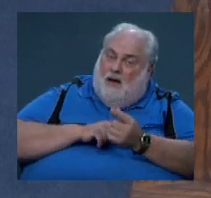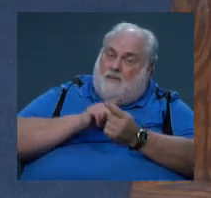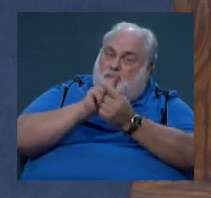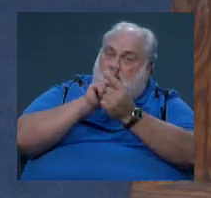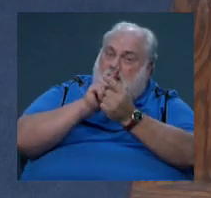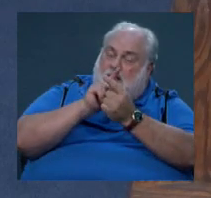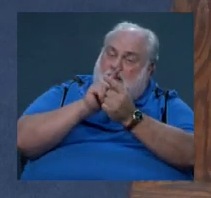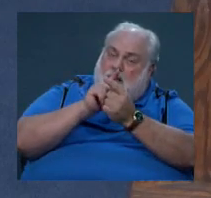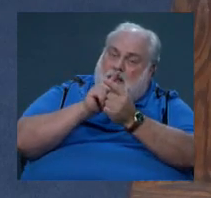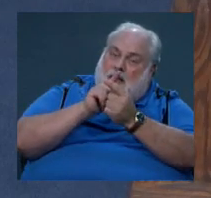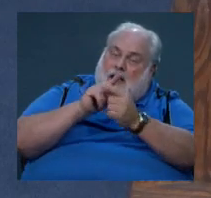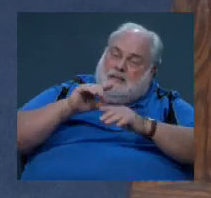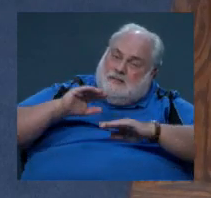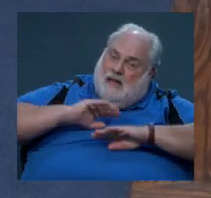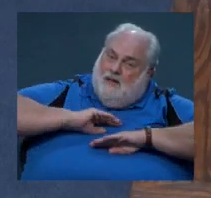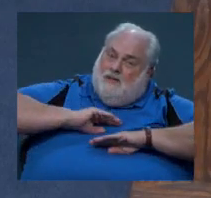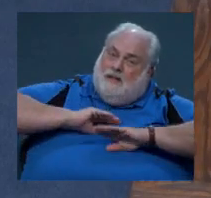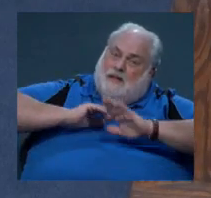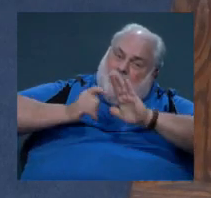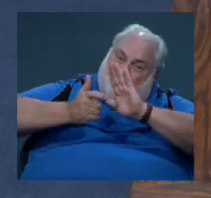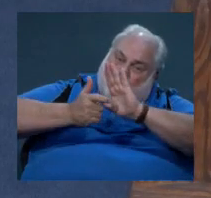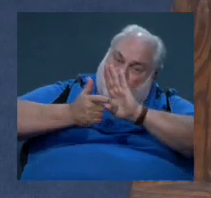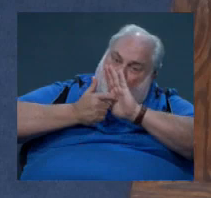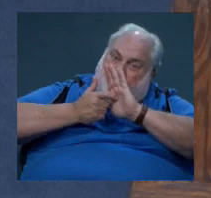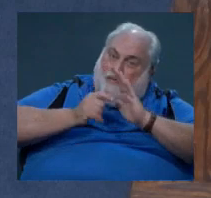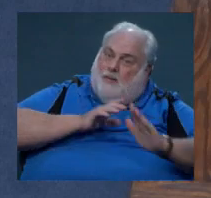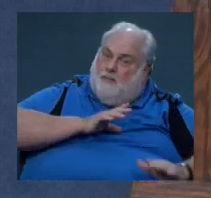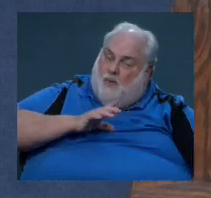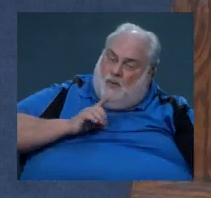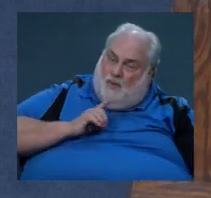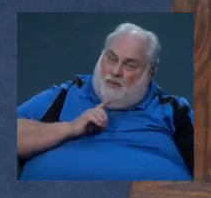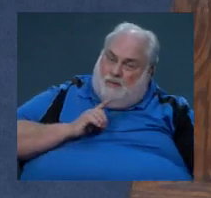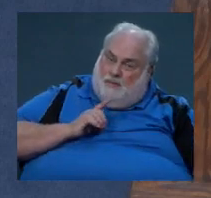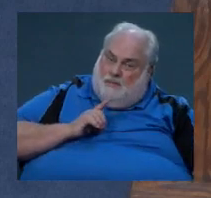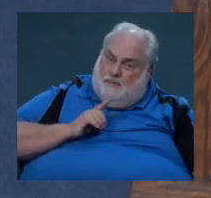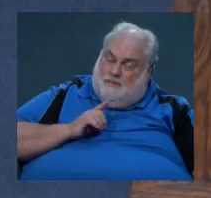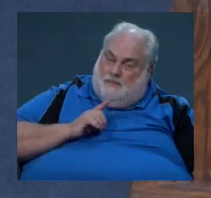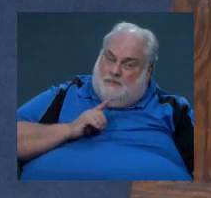every requirement of the board. First of all,